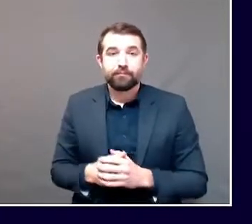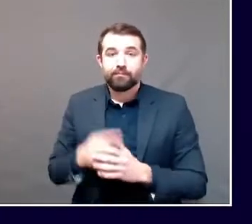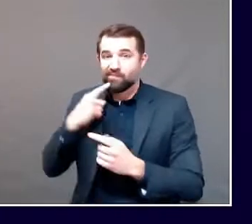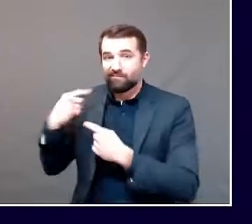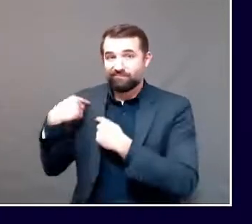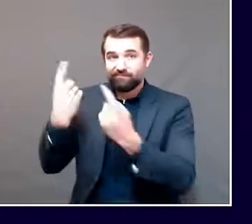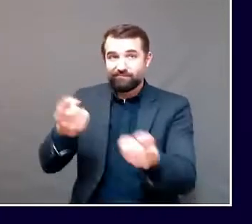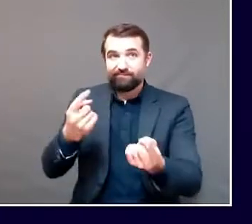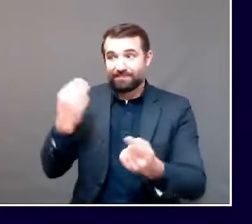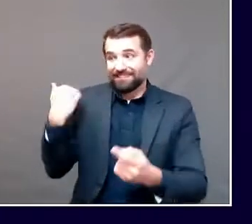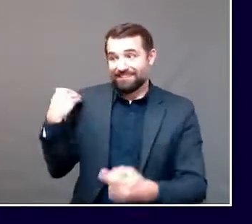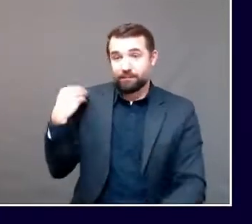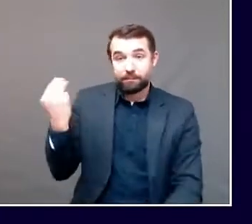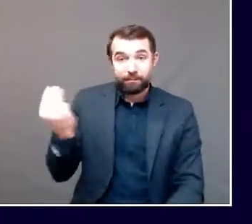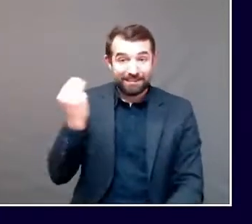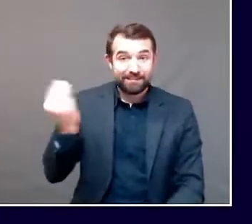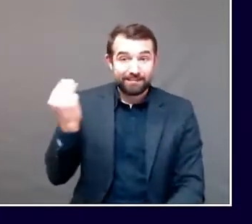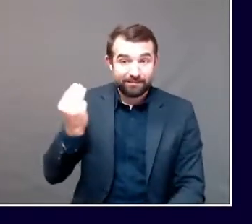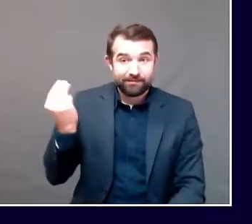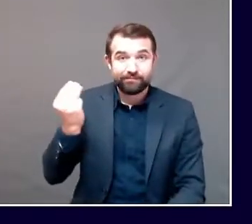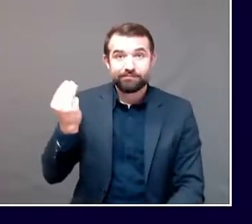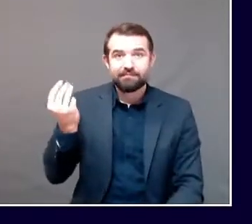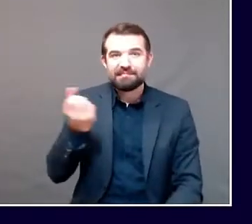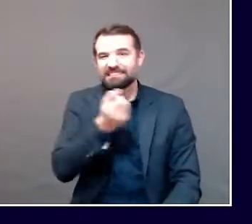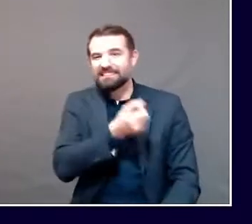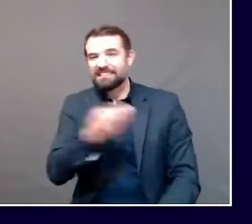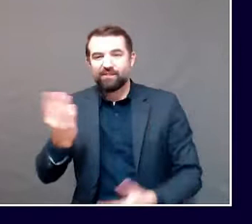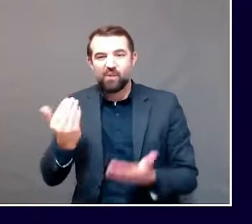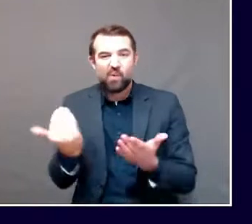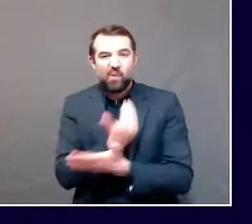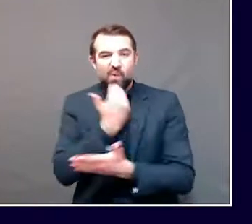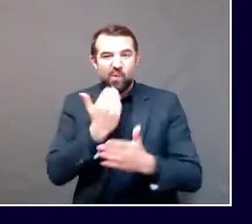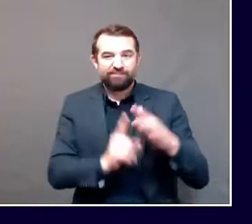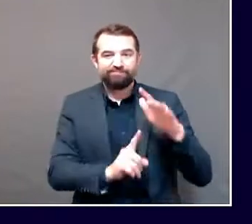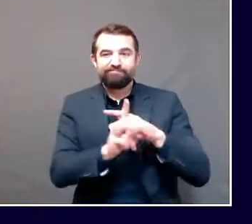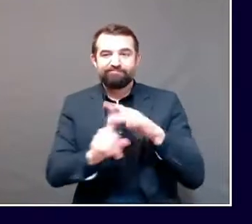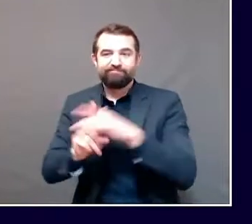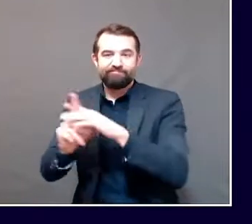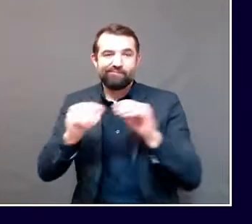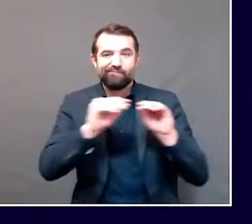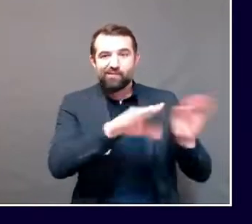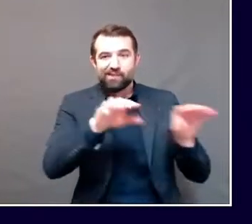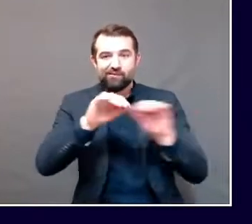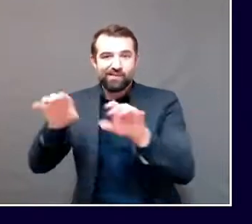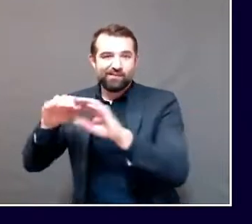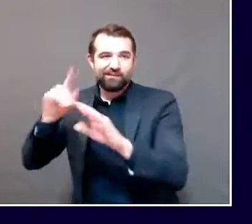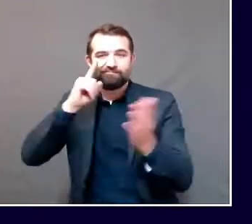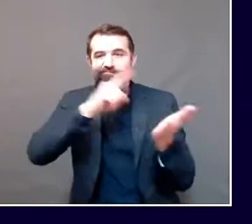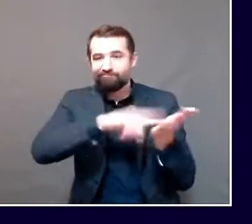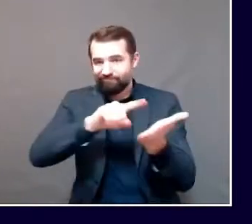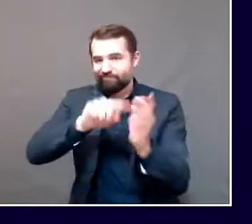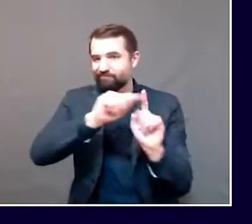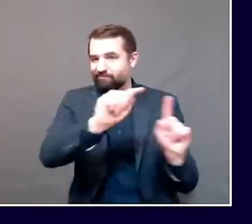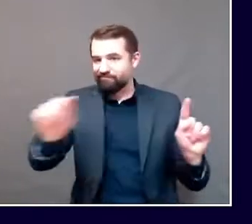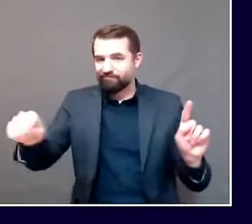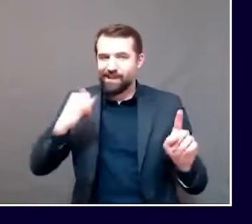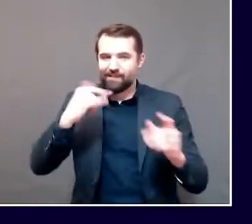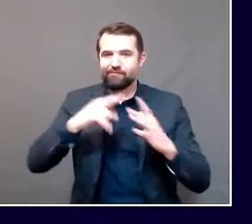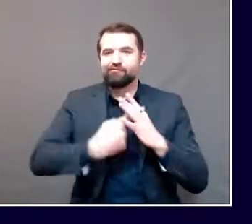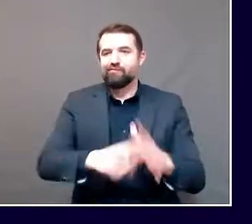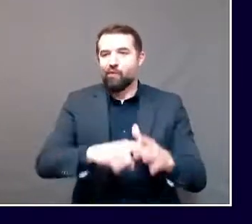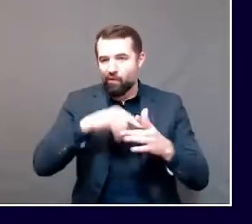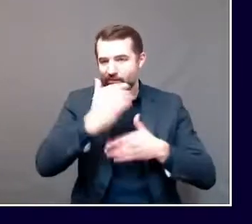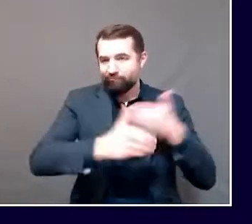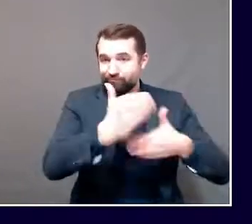wanted to note that Maine CDC has opened up epidemiological investigations into. One of them is at the